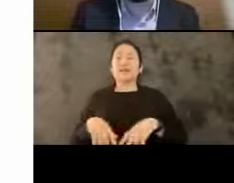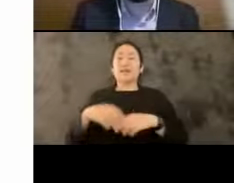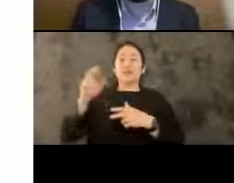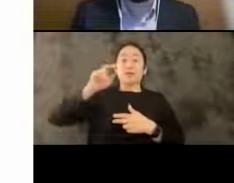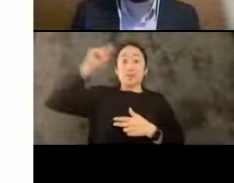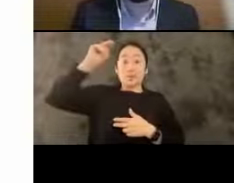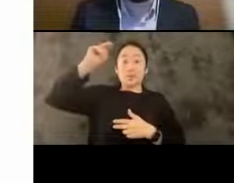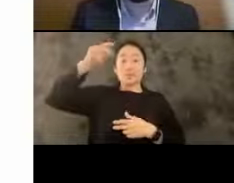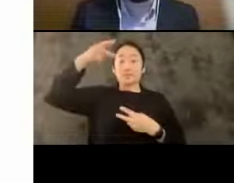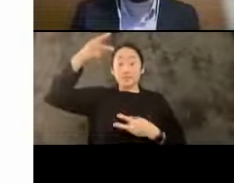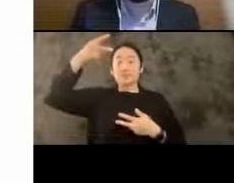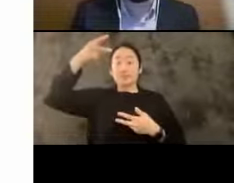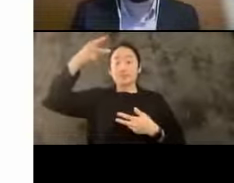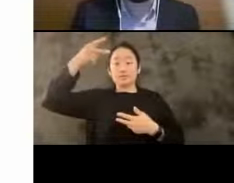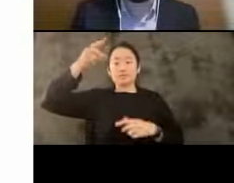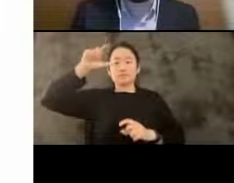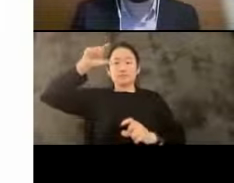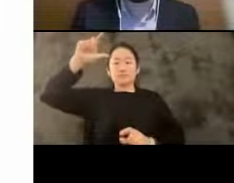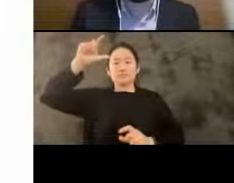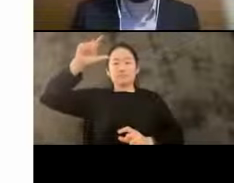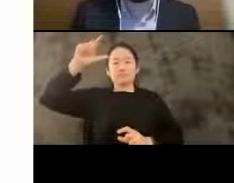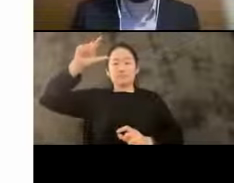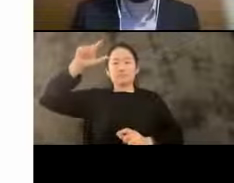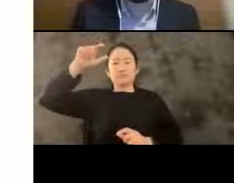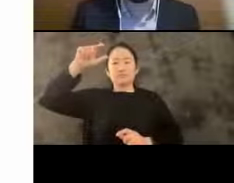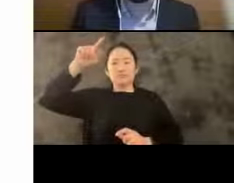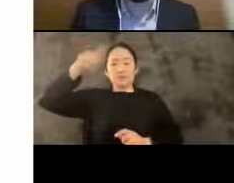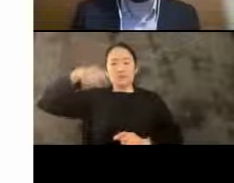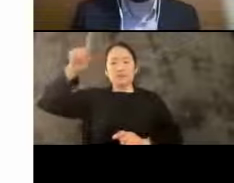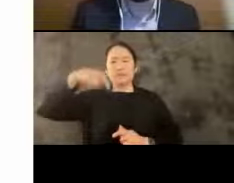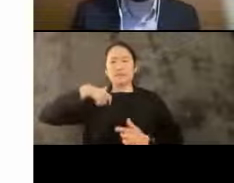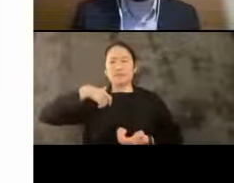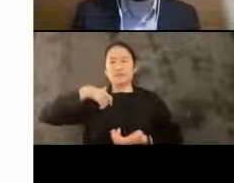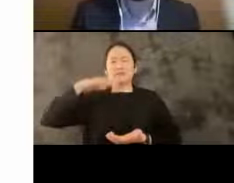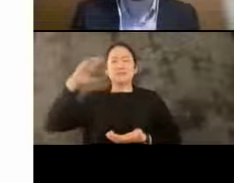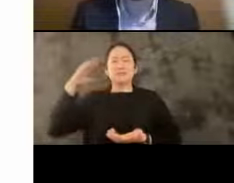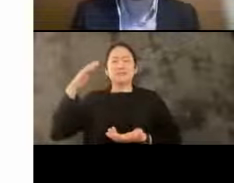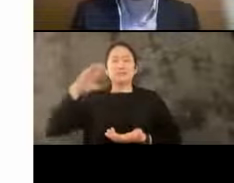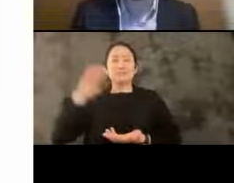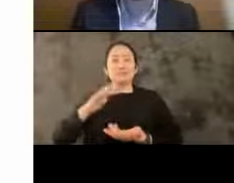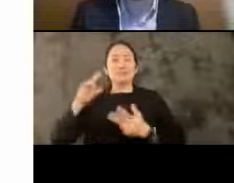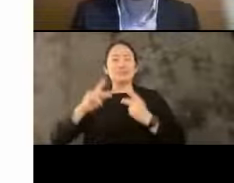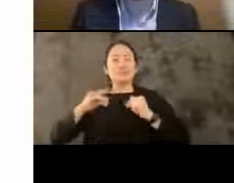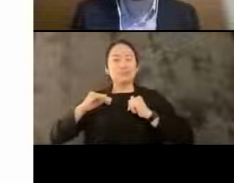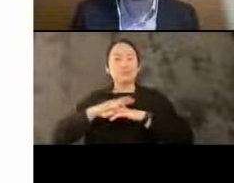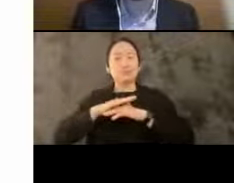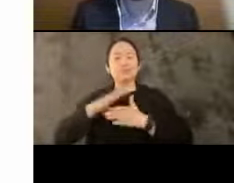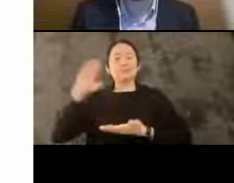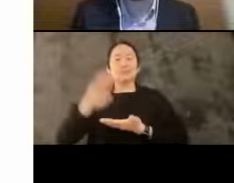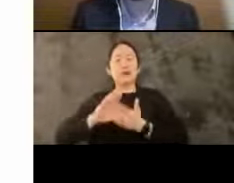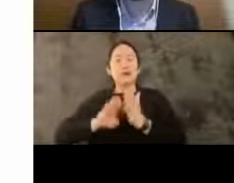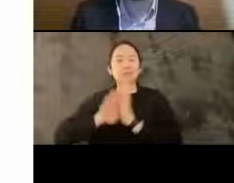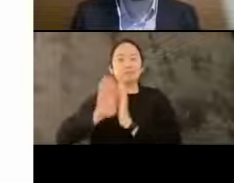segments. Those tend to get less dense with population and development,